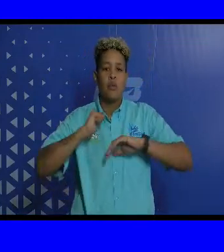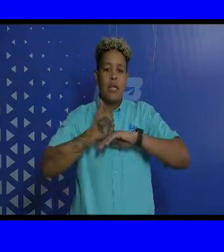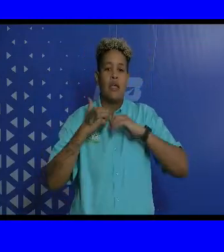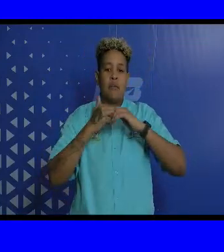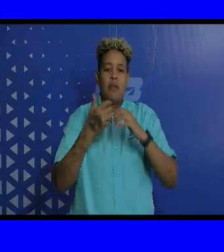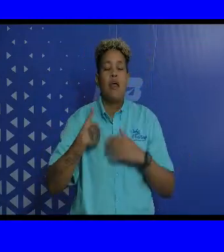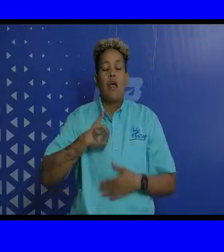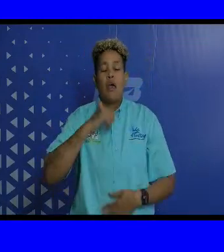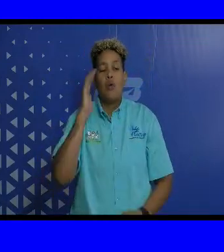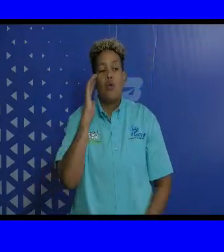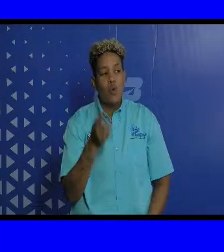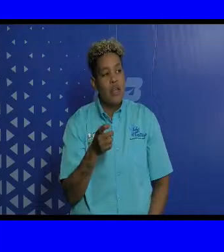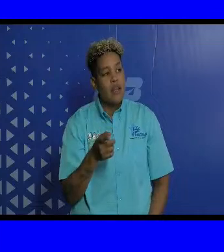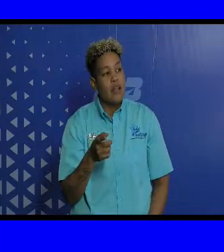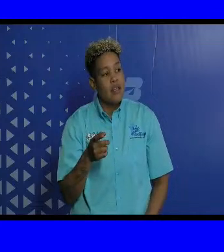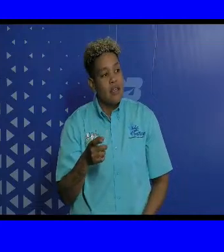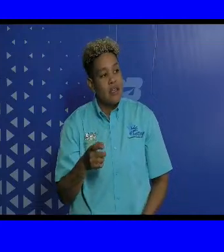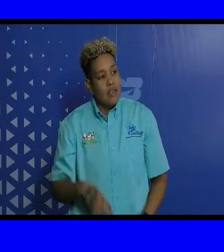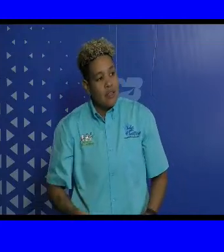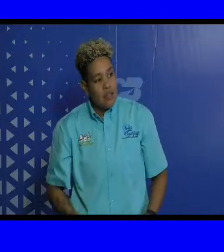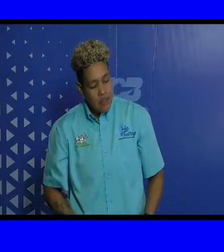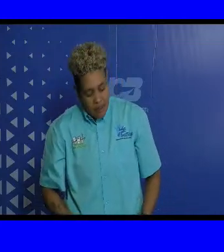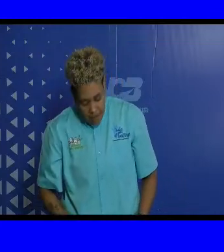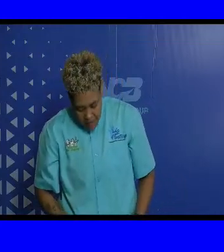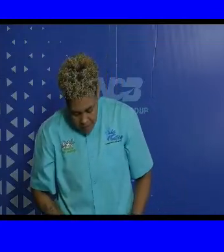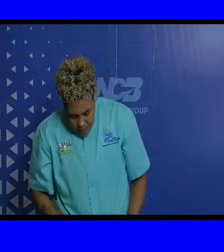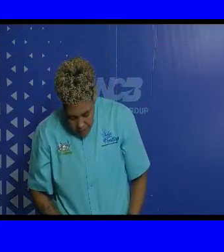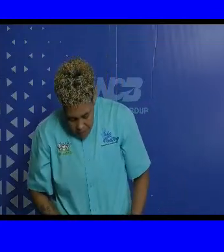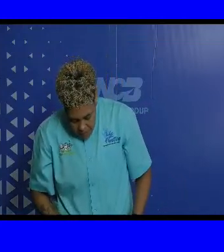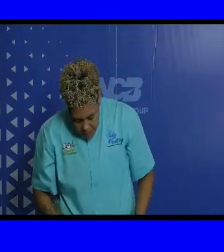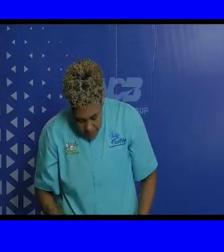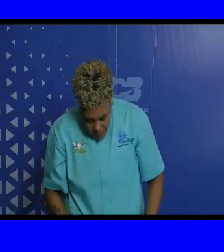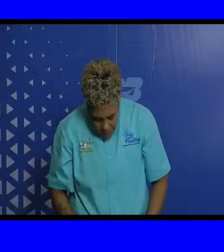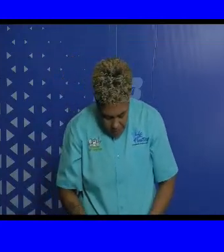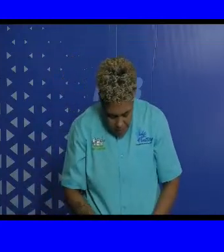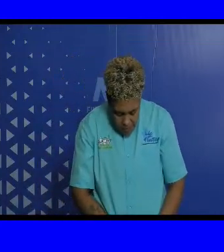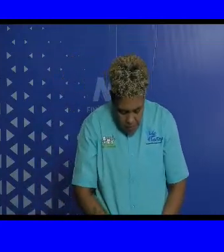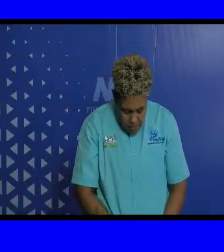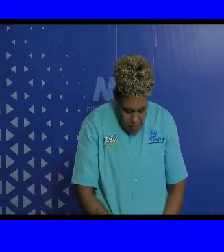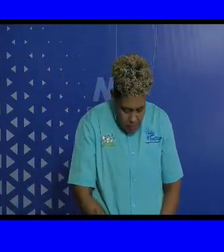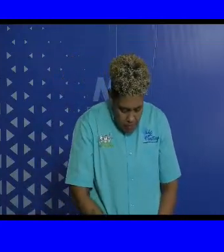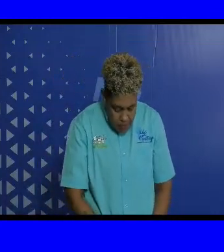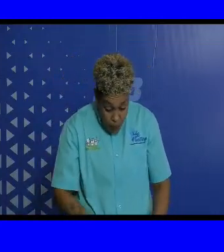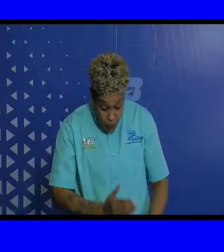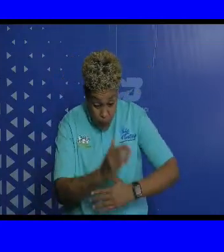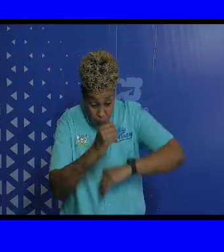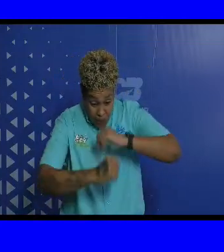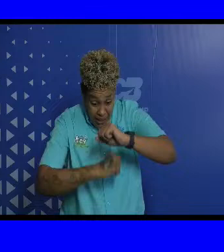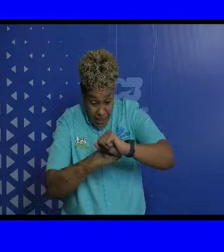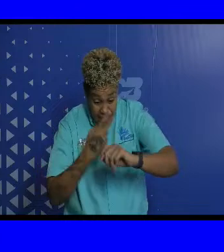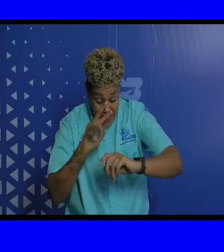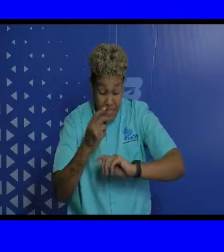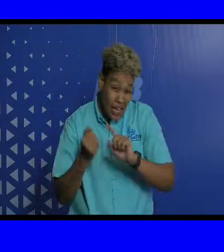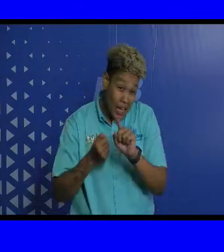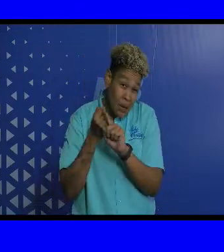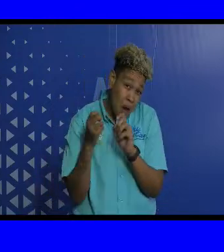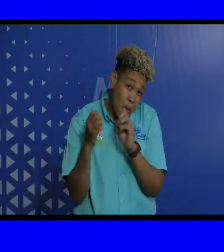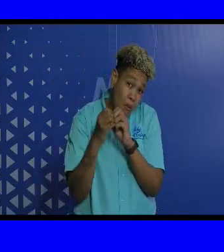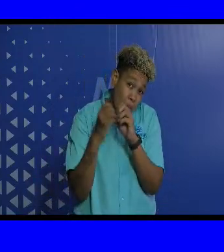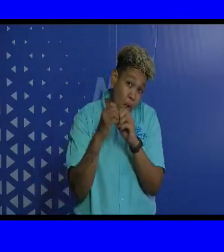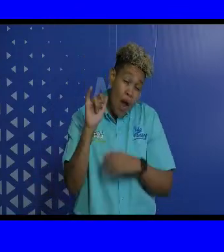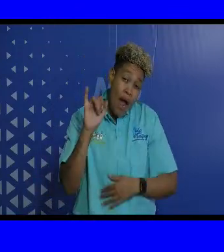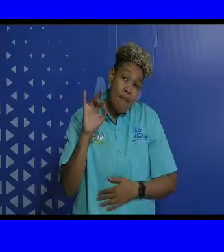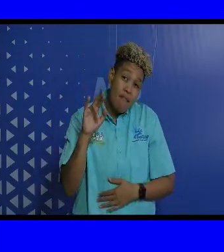And as we go through the year, you will see more and more the impact of IFRS